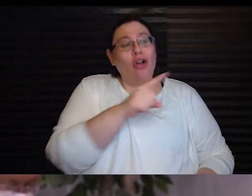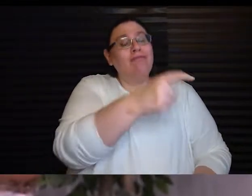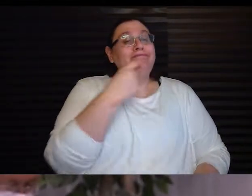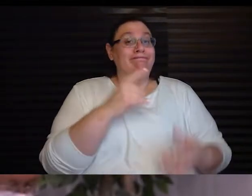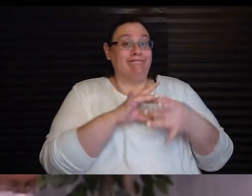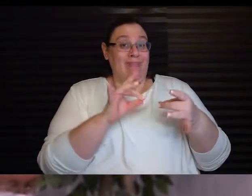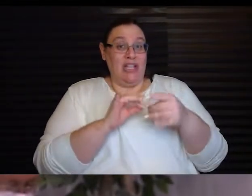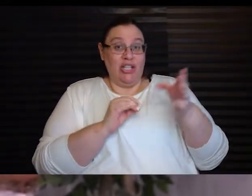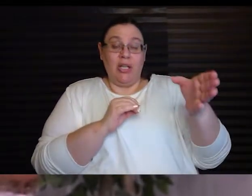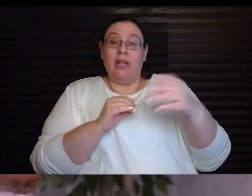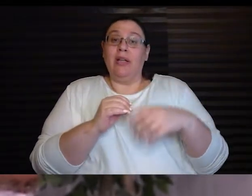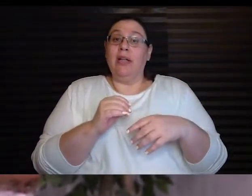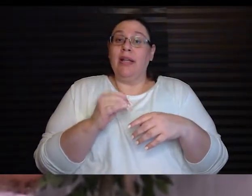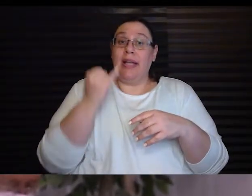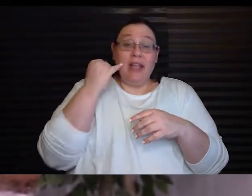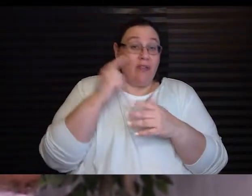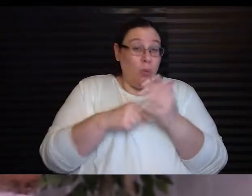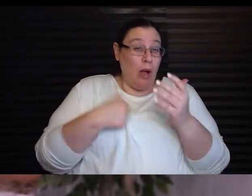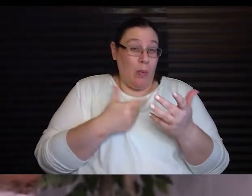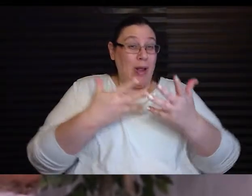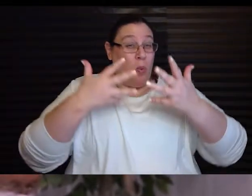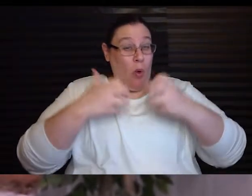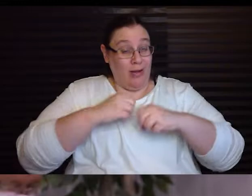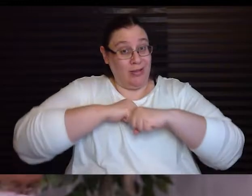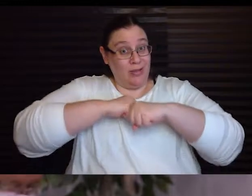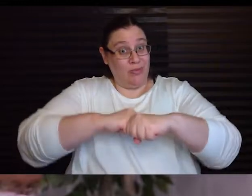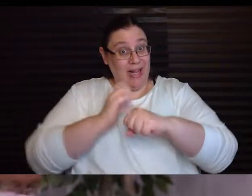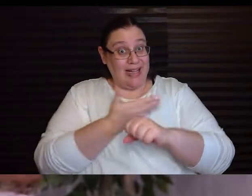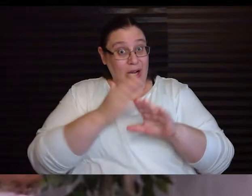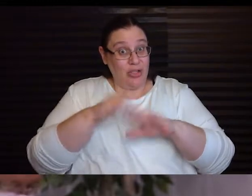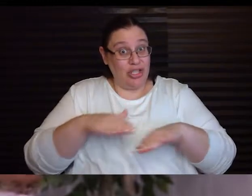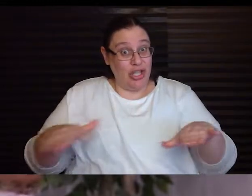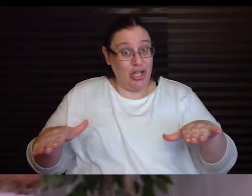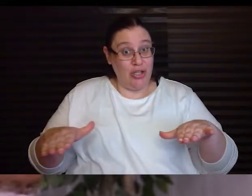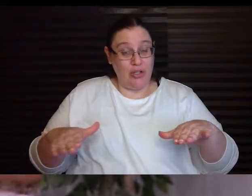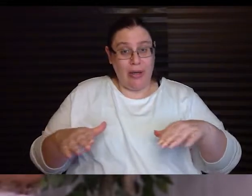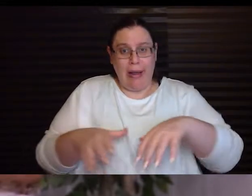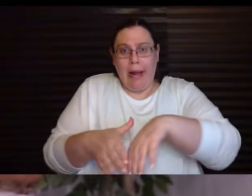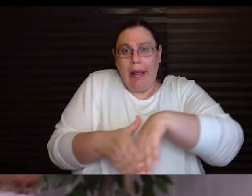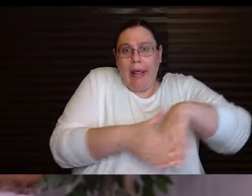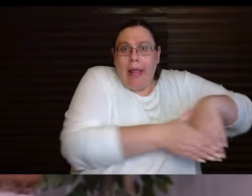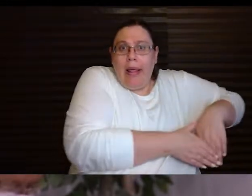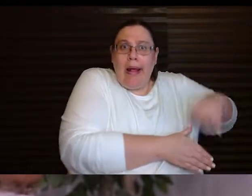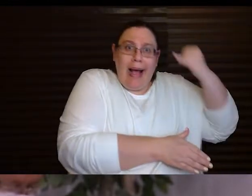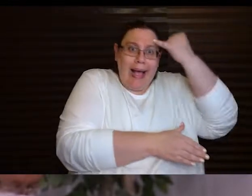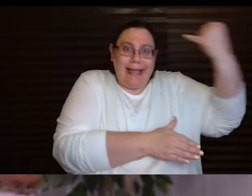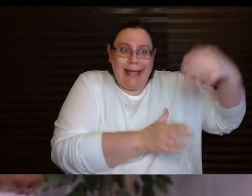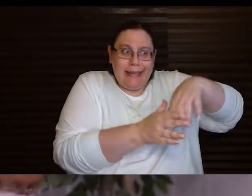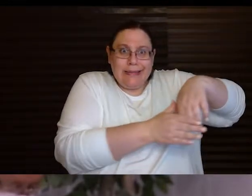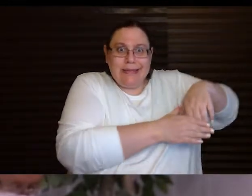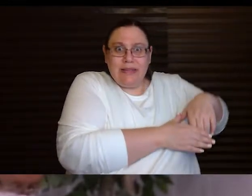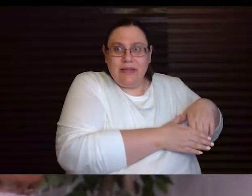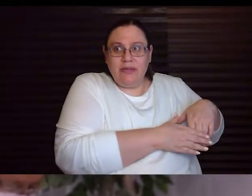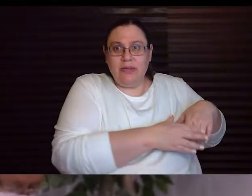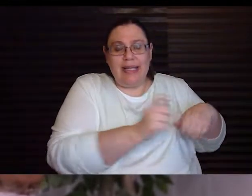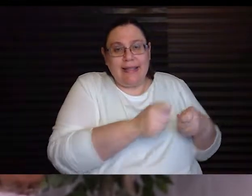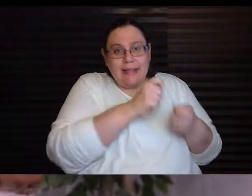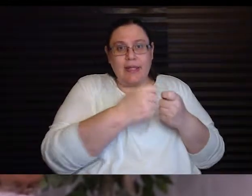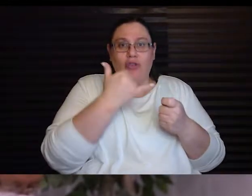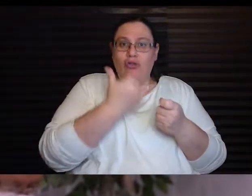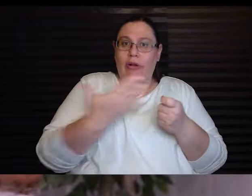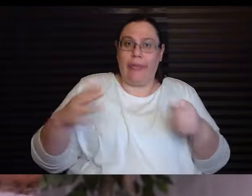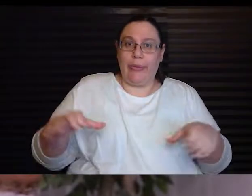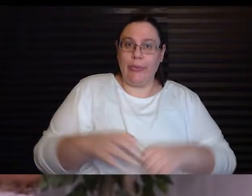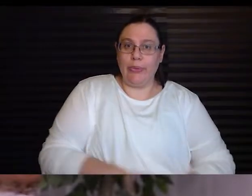she pointed out that if what we really want is to protect our children, then shielding them from ideas is precisely the wrong thing